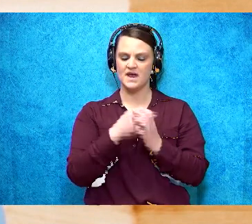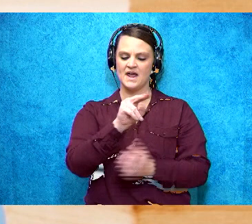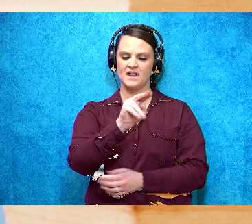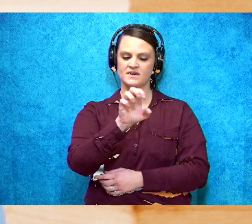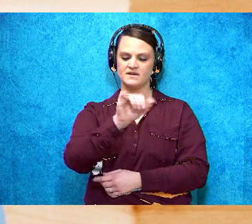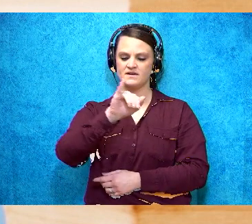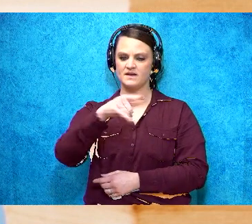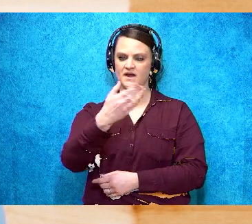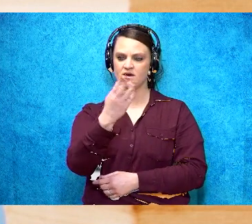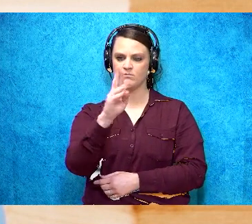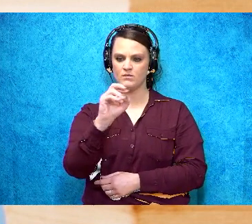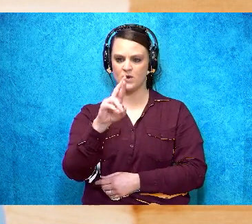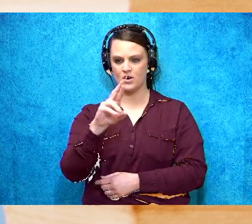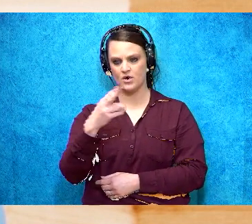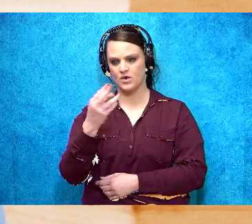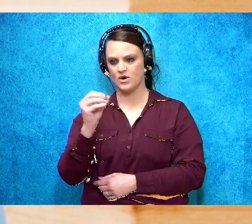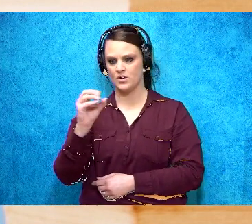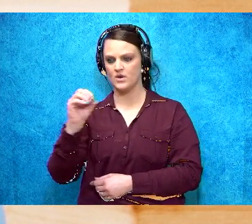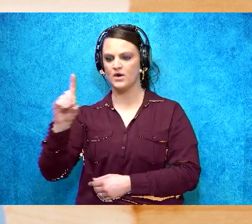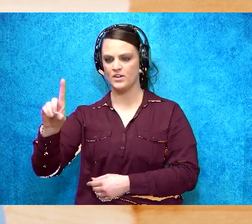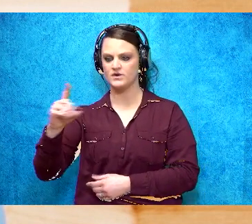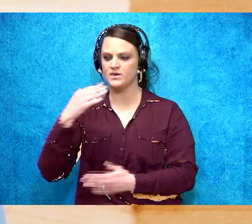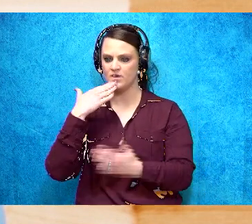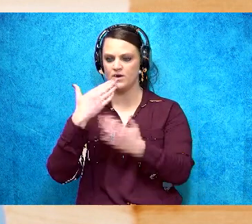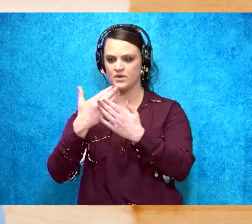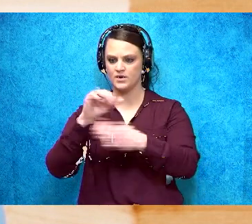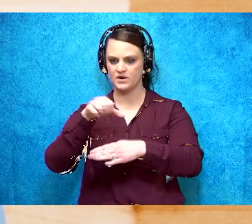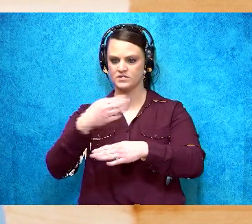Neighborhood. Okay, good job.